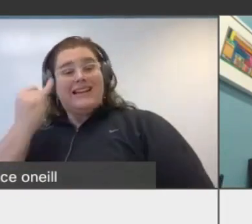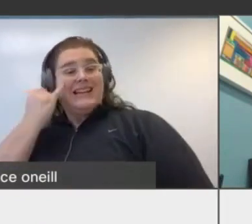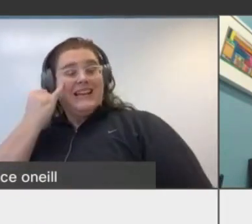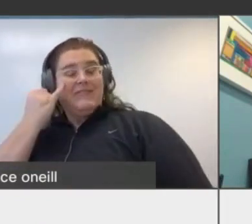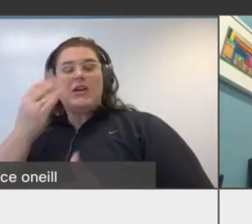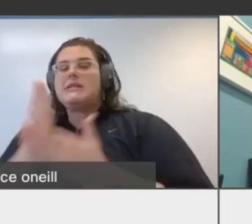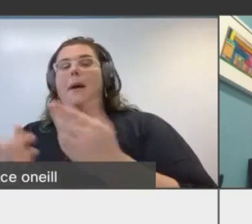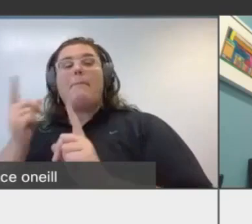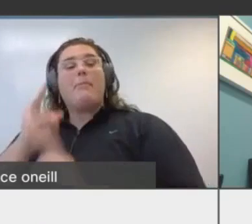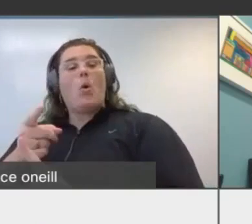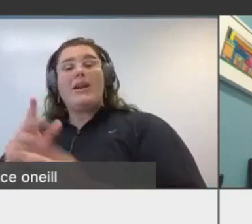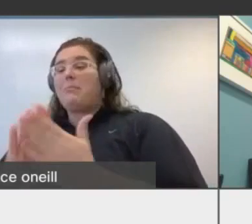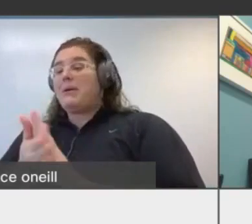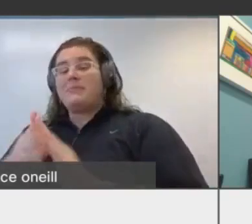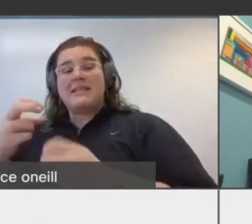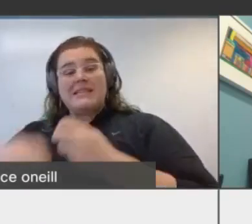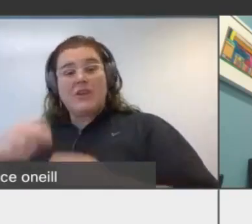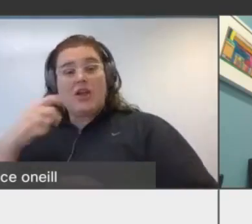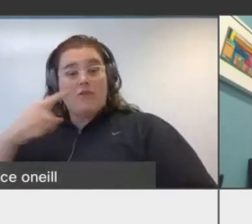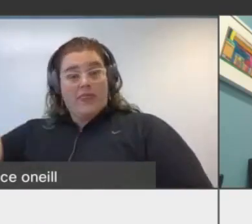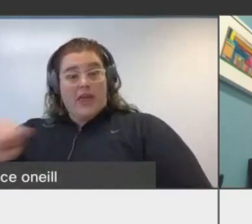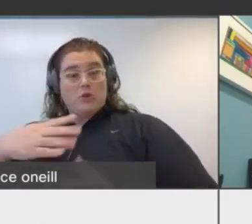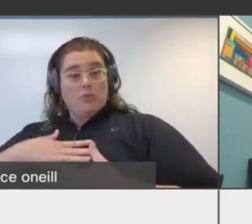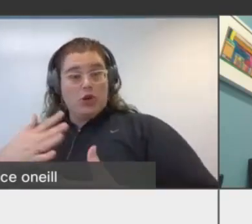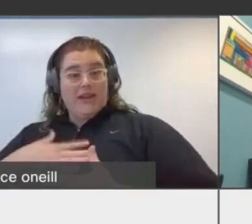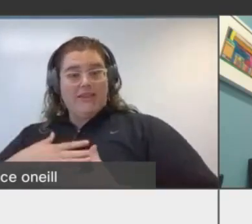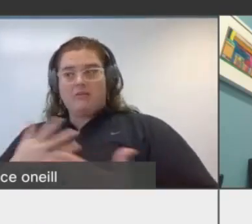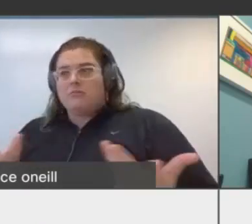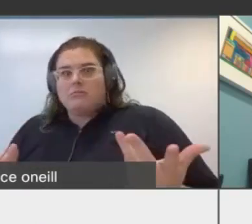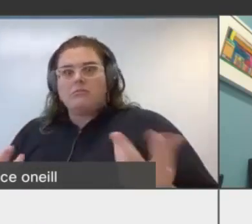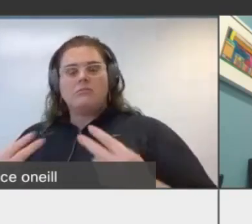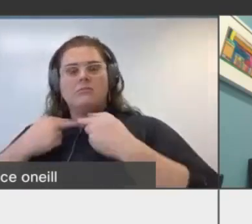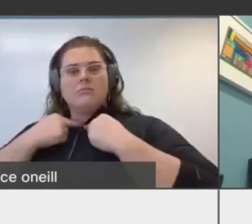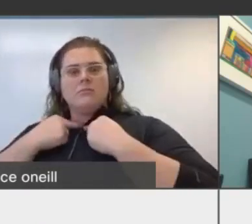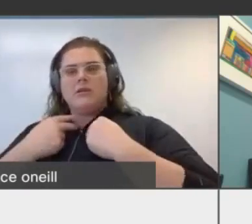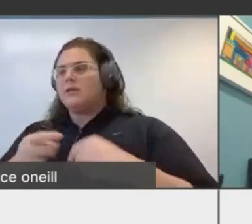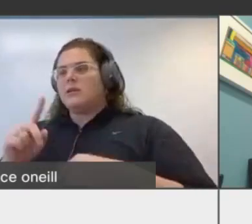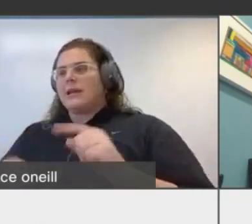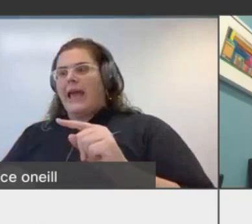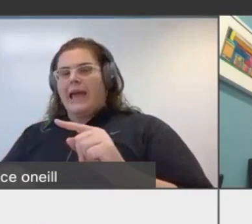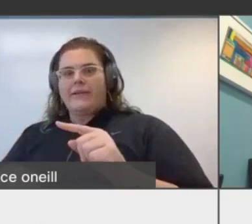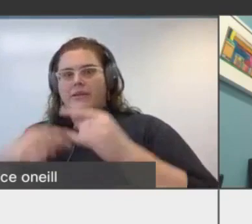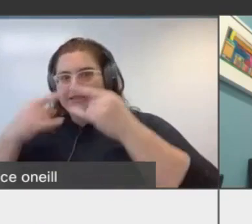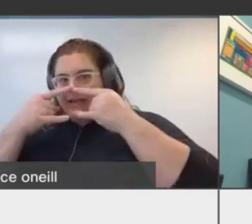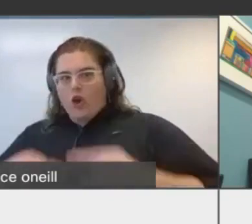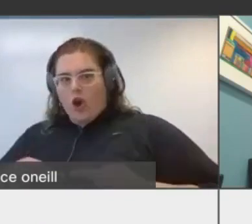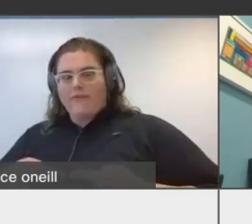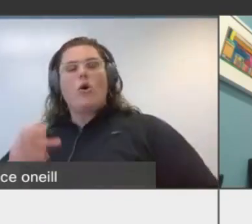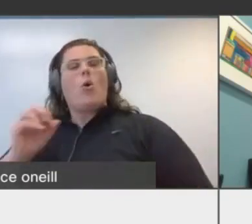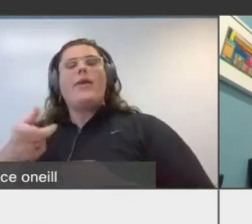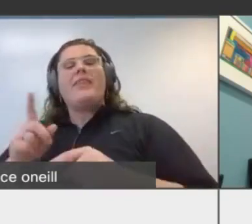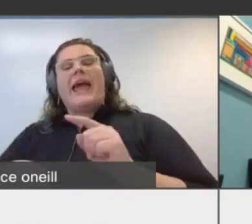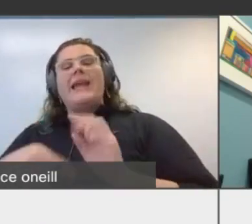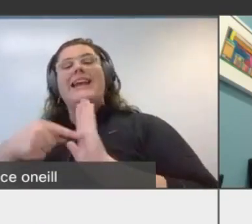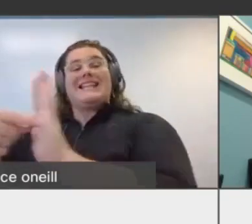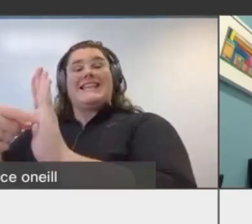it becomes difficult for them to breathe, there may be those that may not be able to indicate that they're